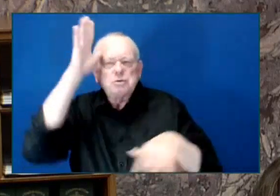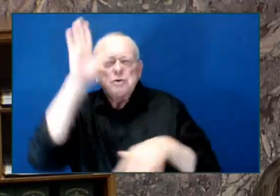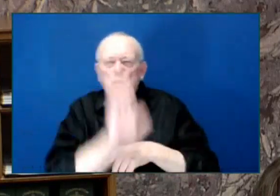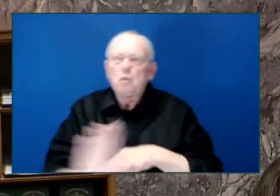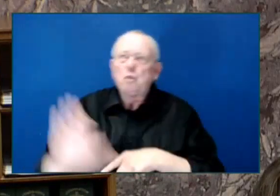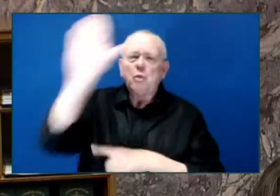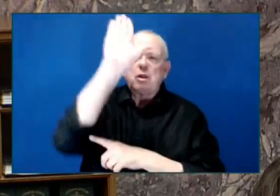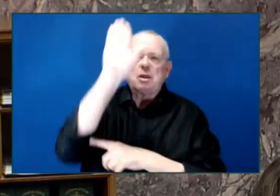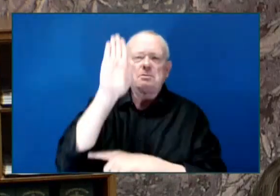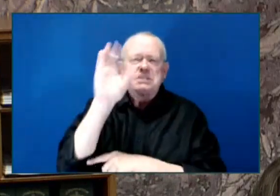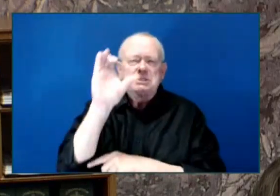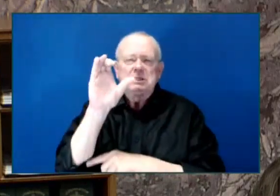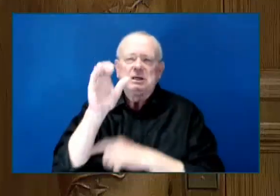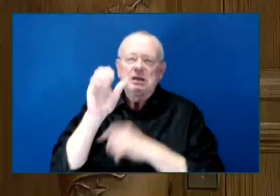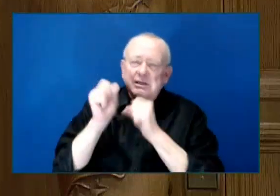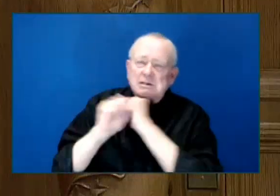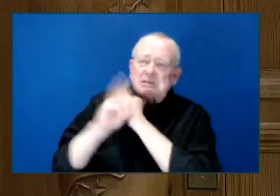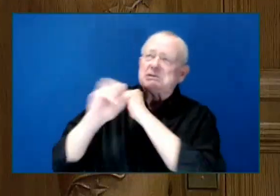damaging policy?